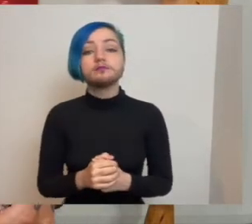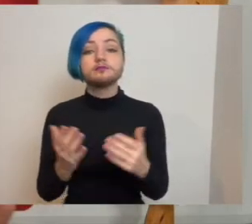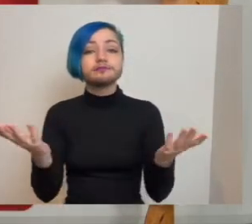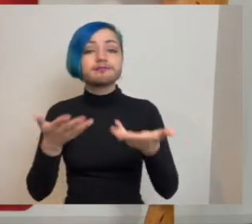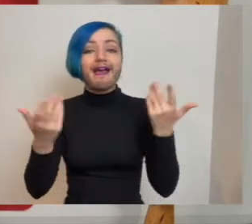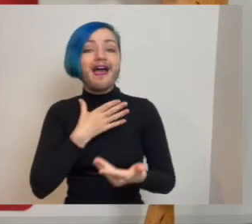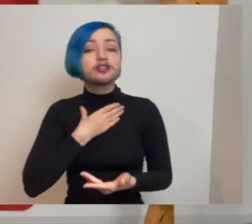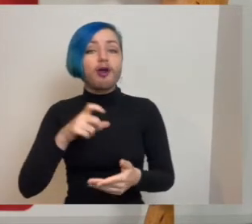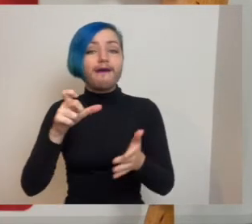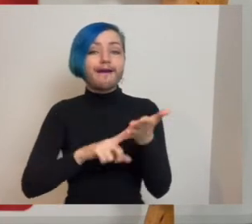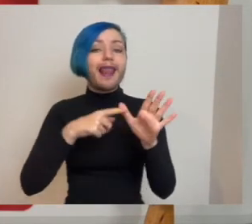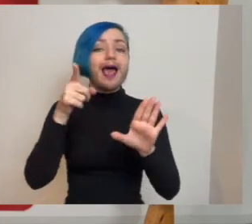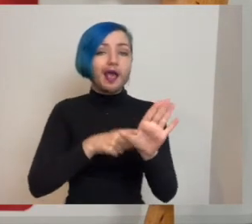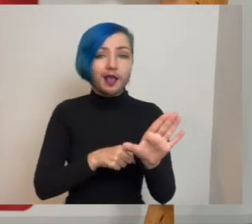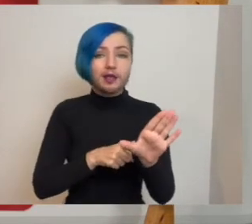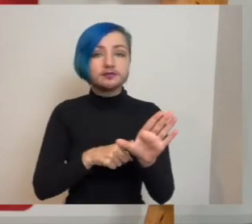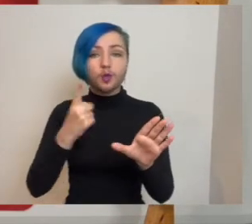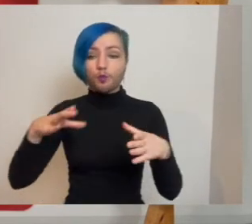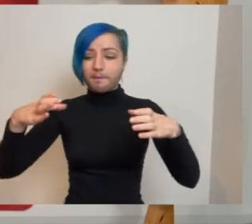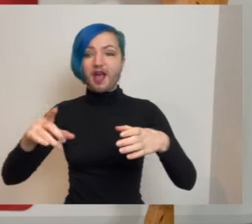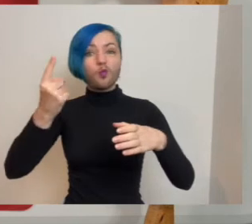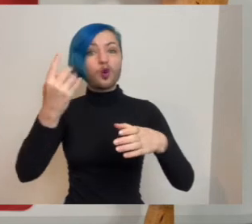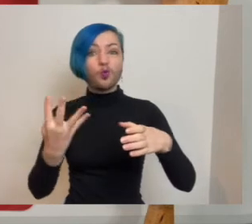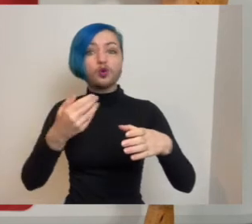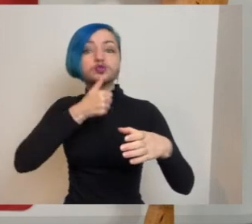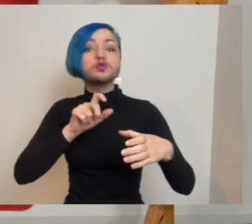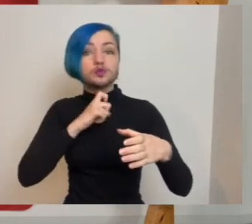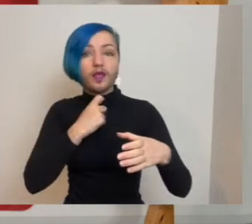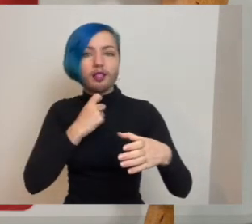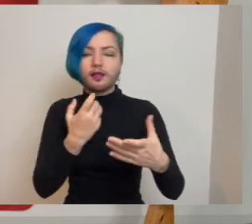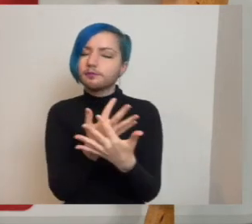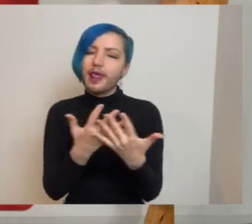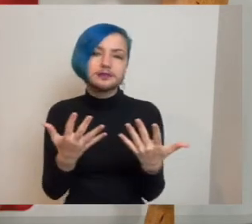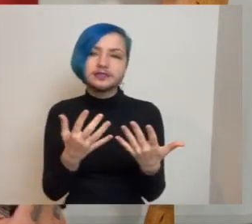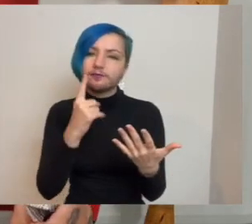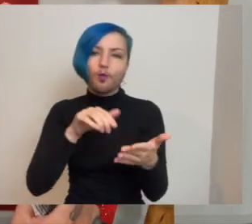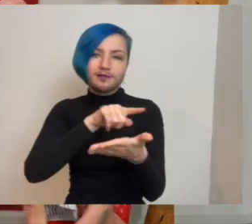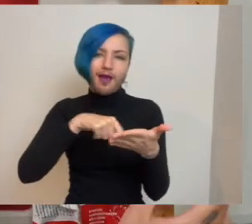clay. We're going to use about a quarter of a pack, but that will be more than enough for what we're doing.